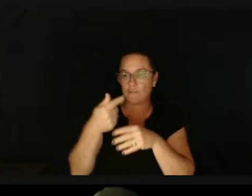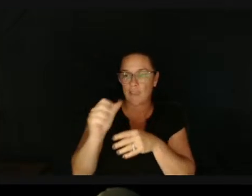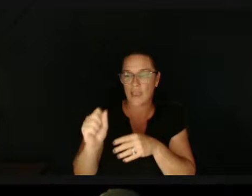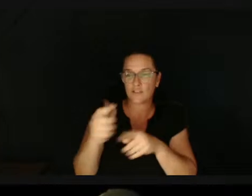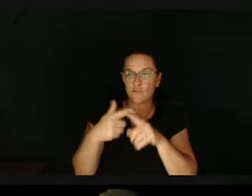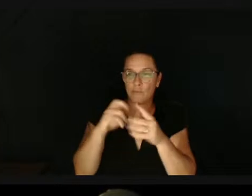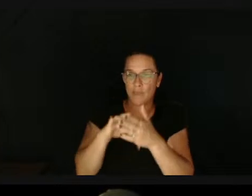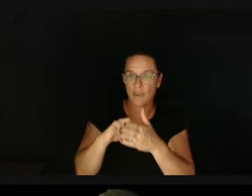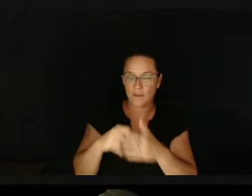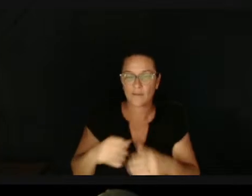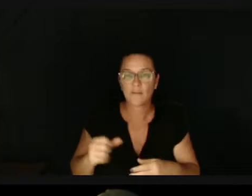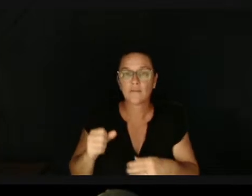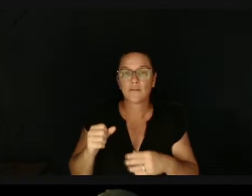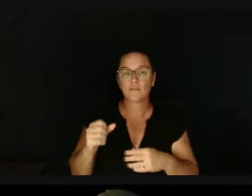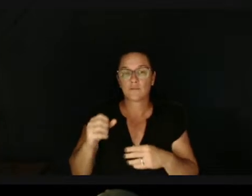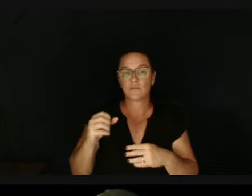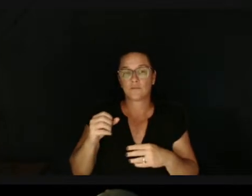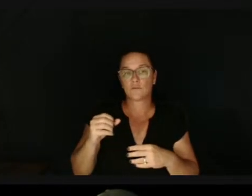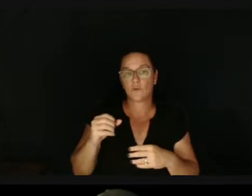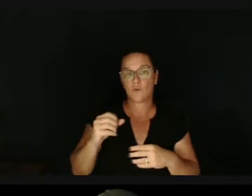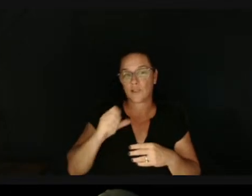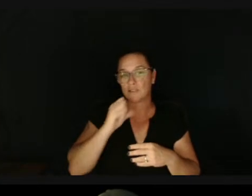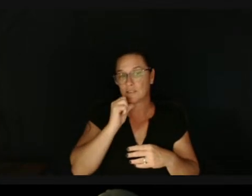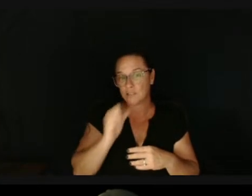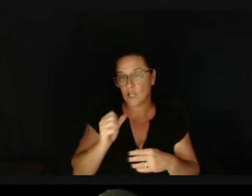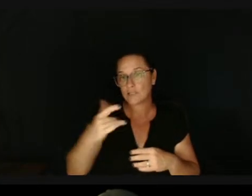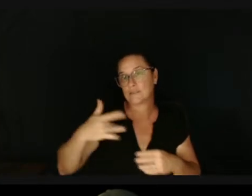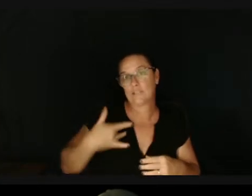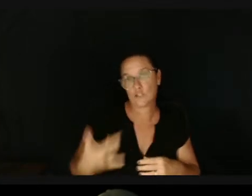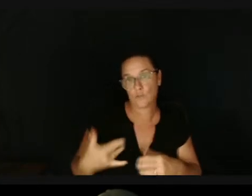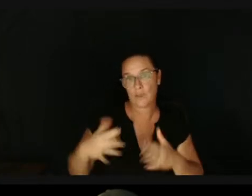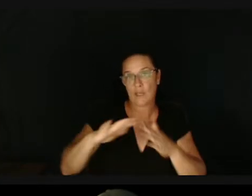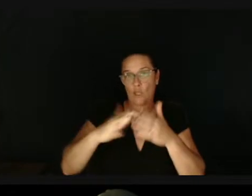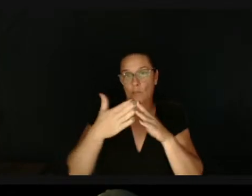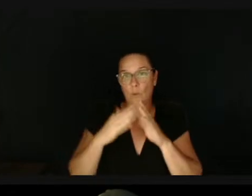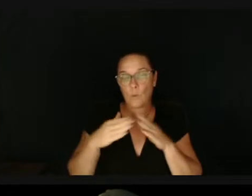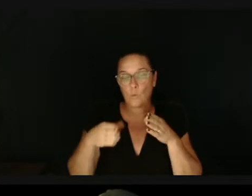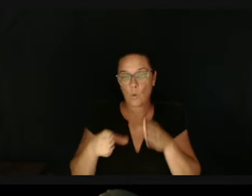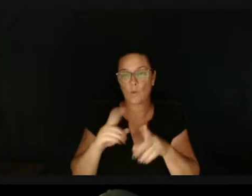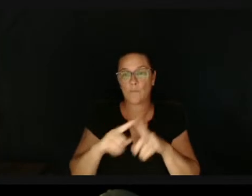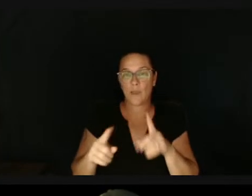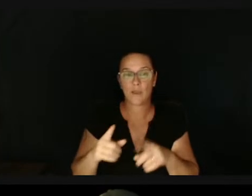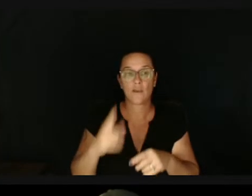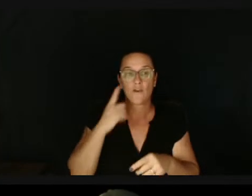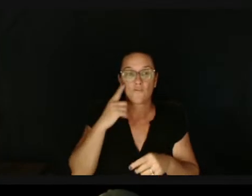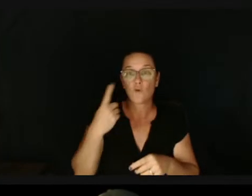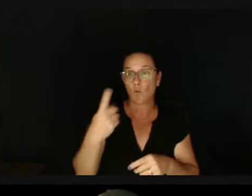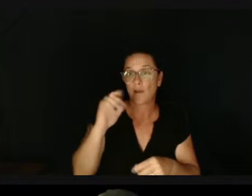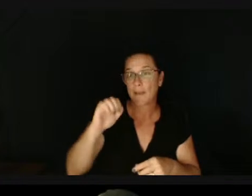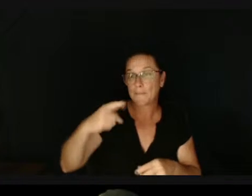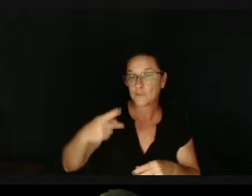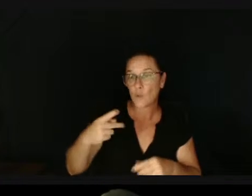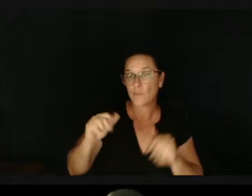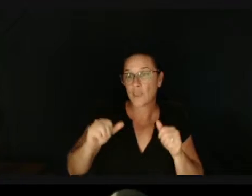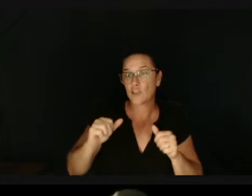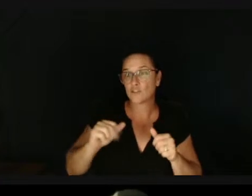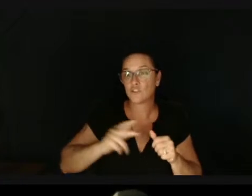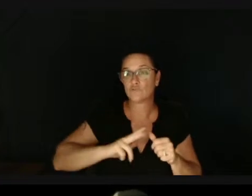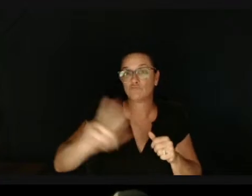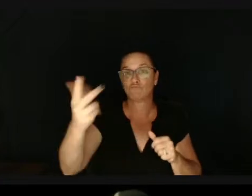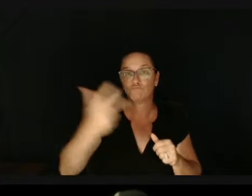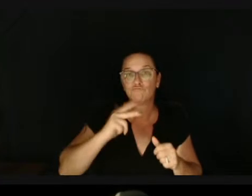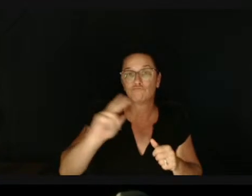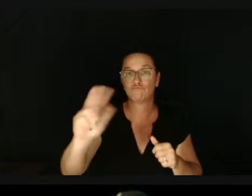gas blowing over a conveniently placed road that you can do that with. But for one episode, it actually was. So they were able to go up and down 6